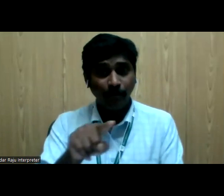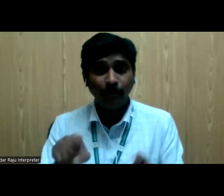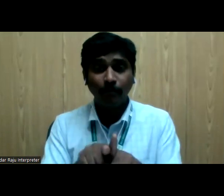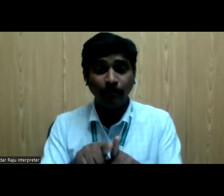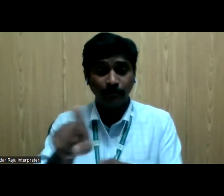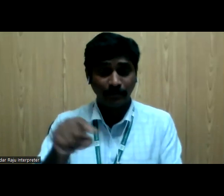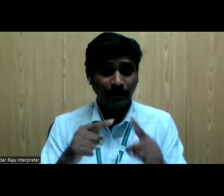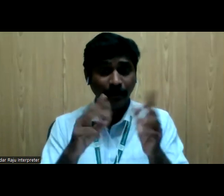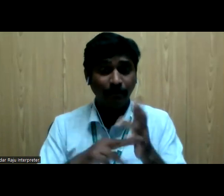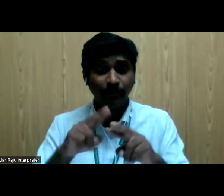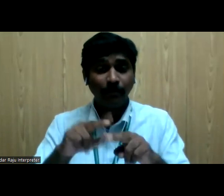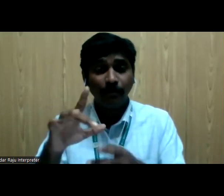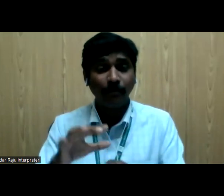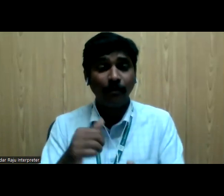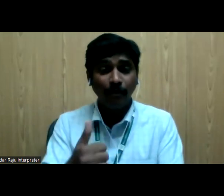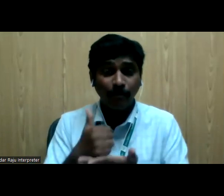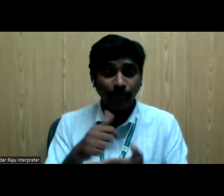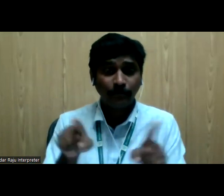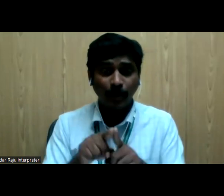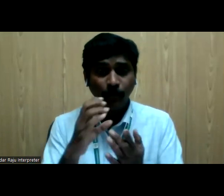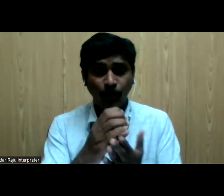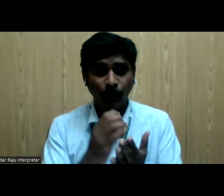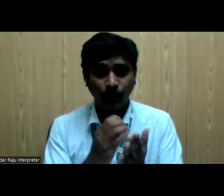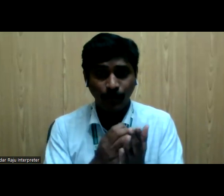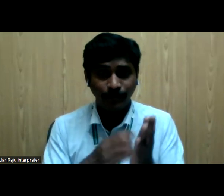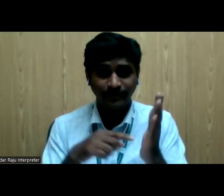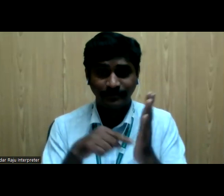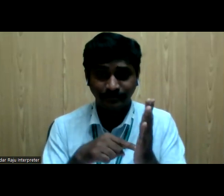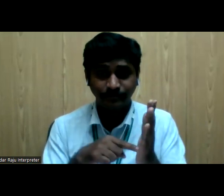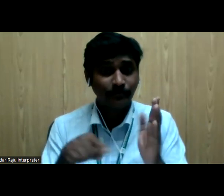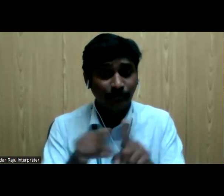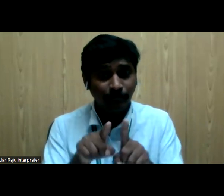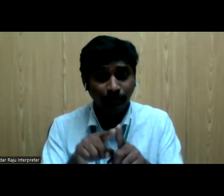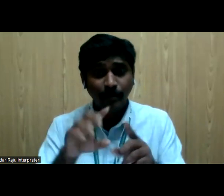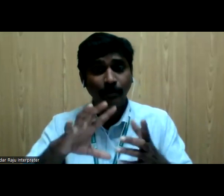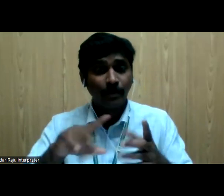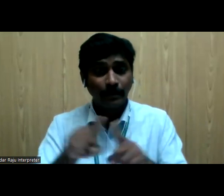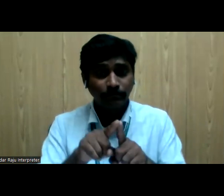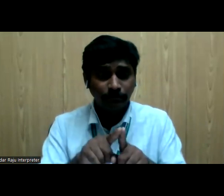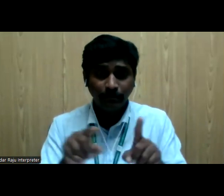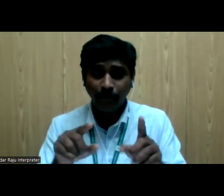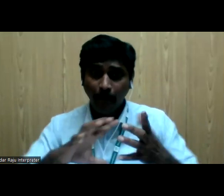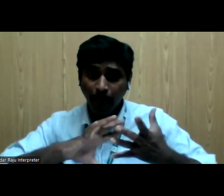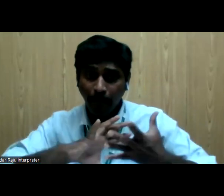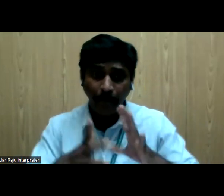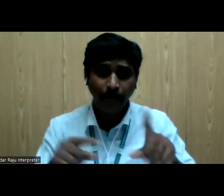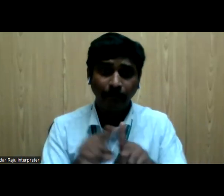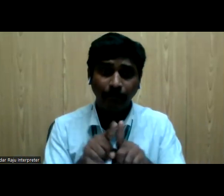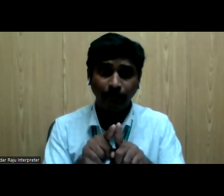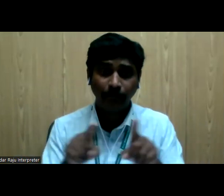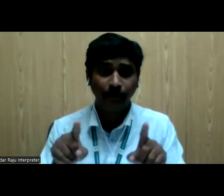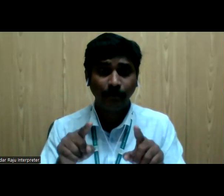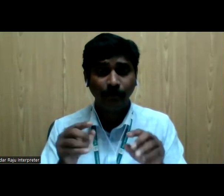the course and ensured that in each of our program designs, we make sure that there is